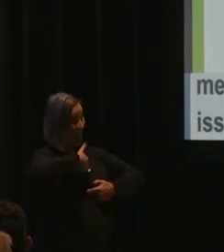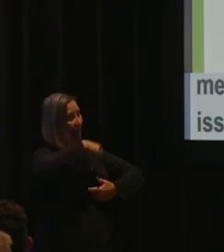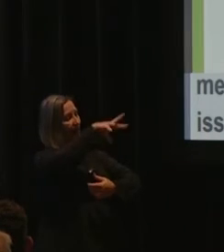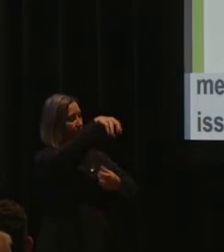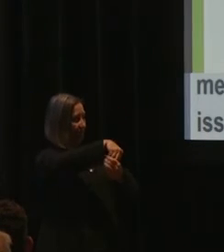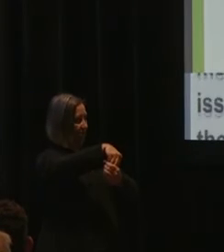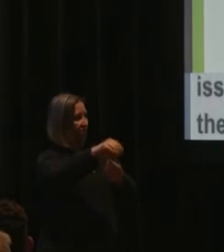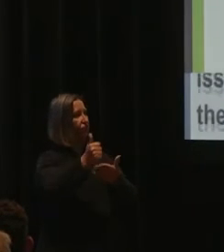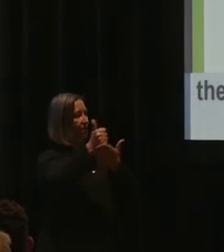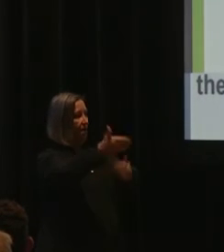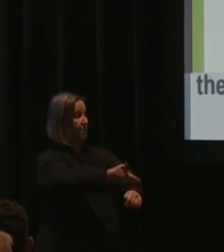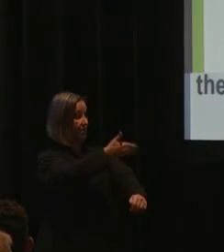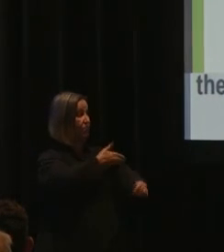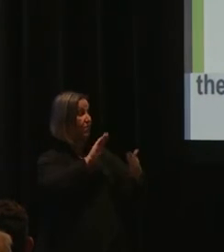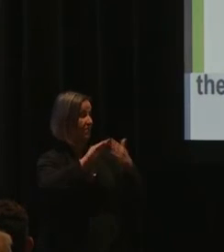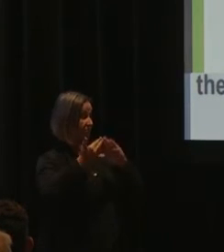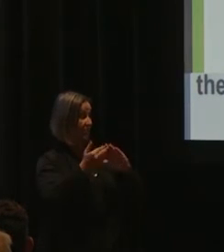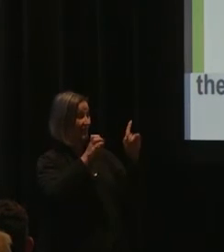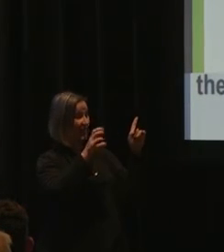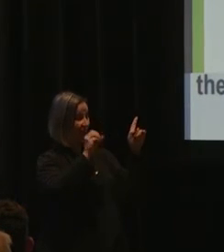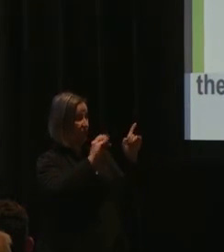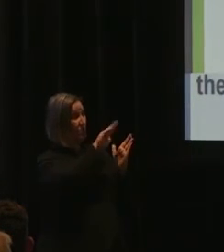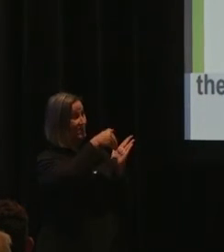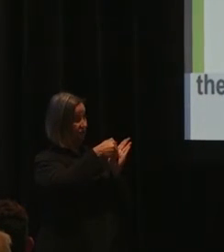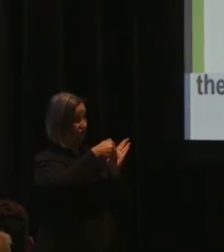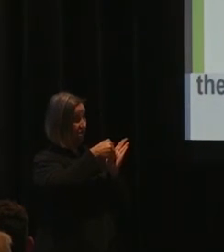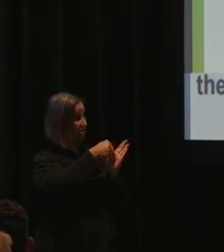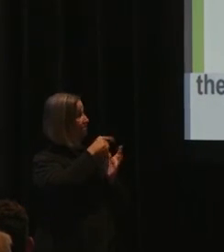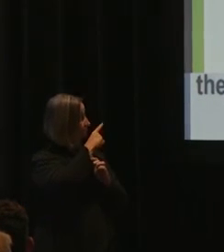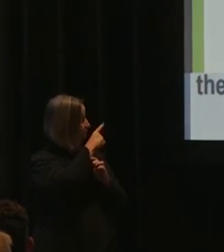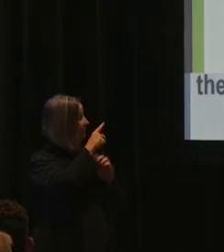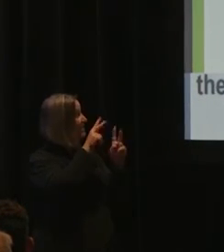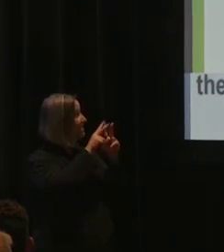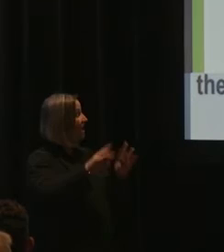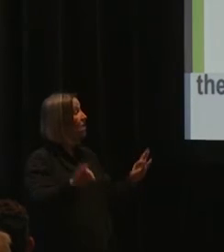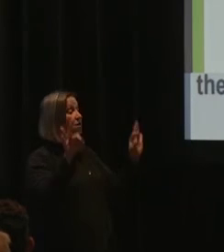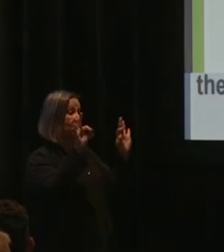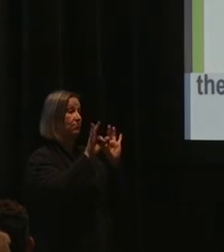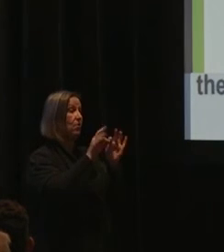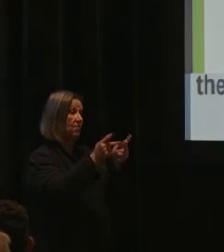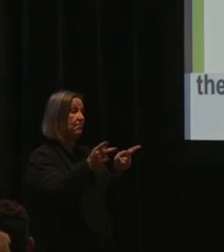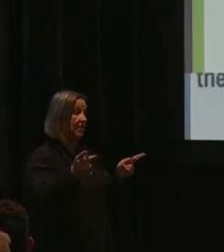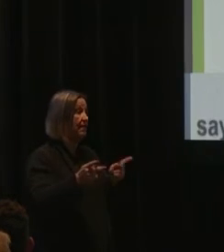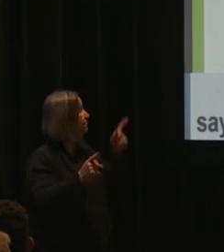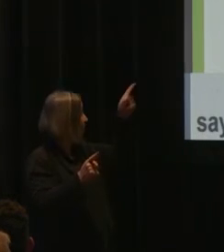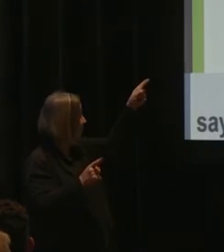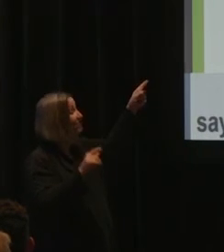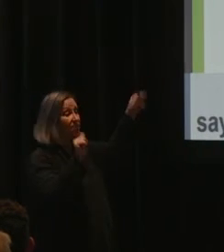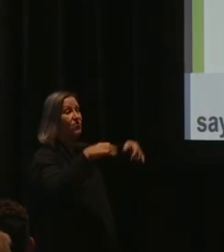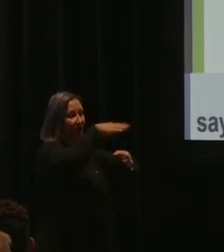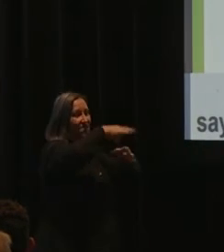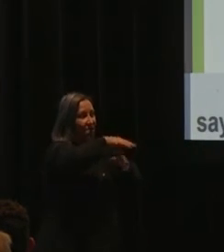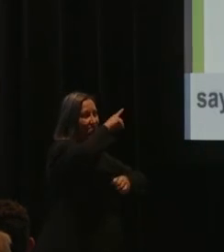community. So Ecocentro is a very important place, as she was saying, that we can also vote there. We